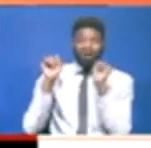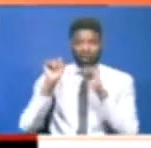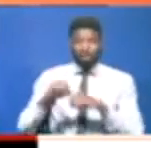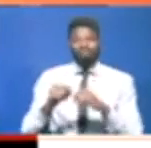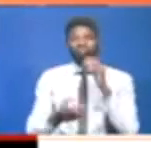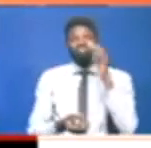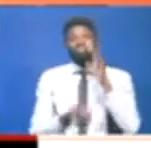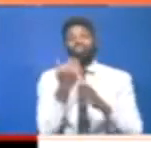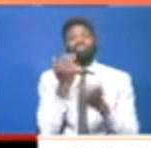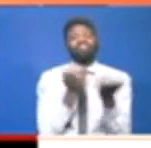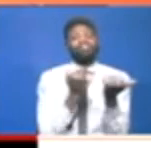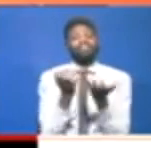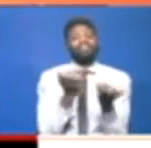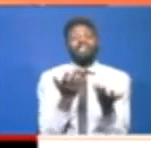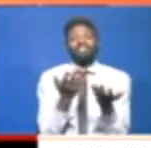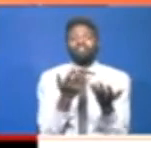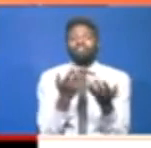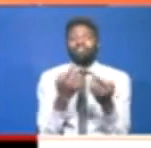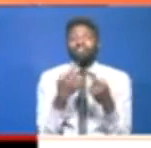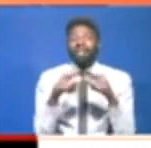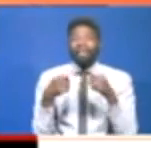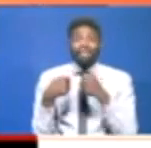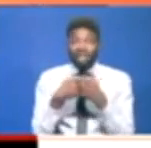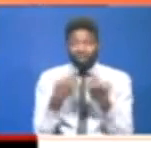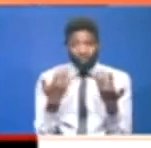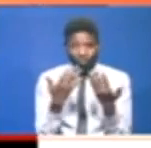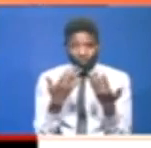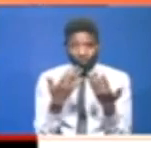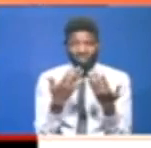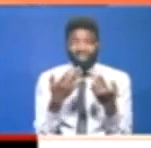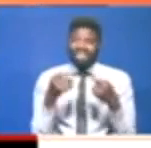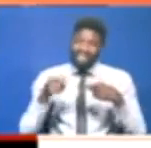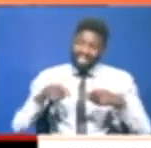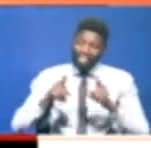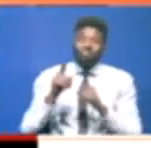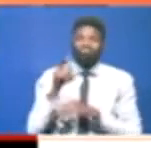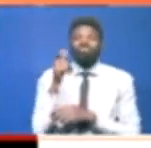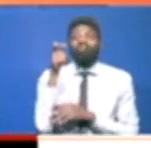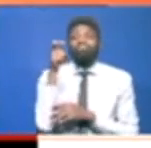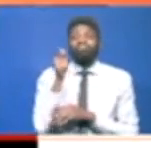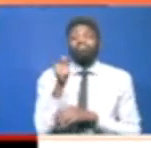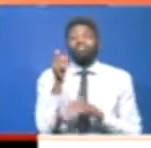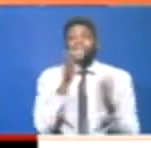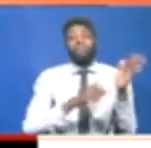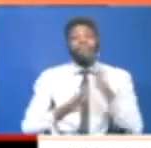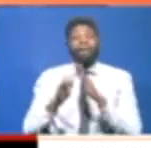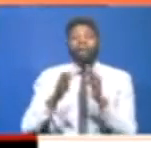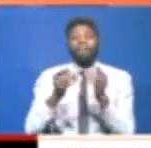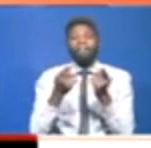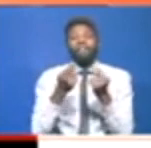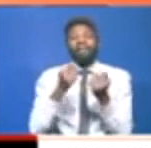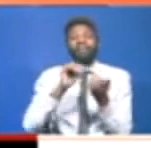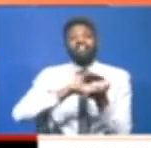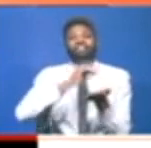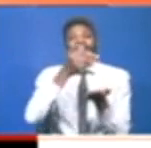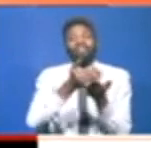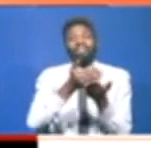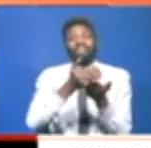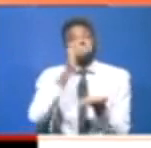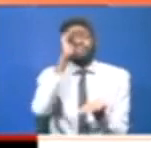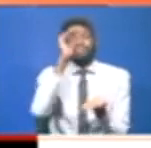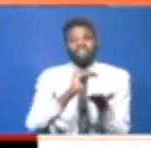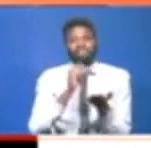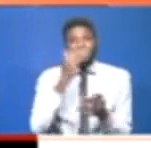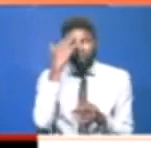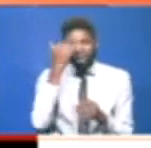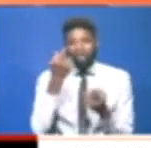businesses, as much as the challenge was that now the schemes became underfunded, because many people now withdrew their benefits at that moment. Uh-huh.